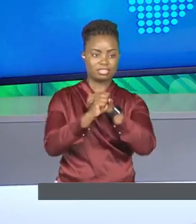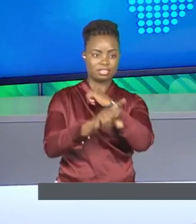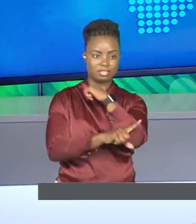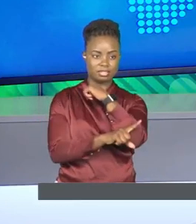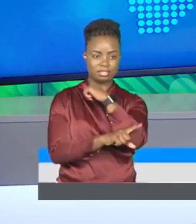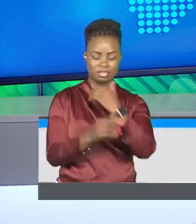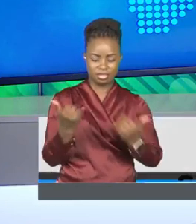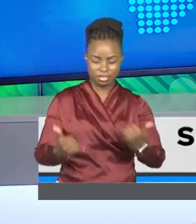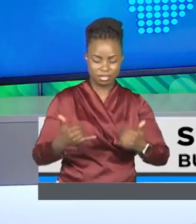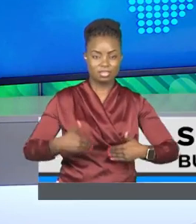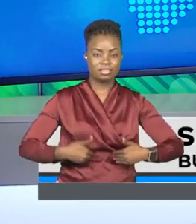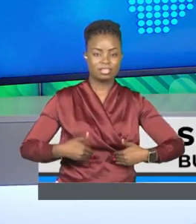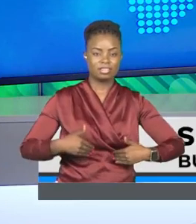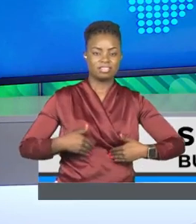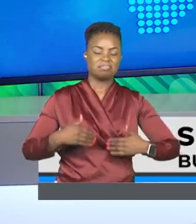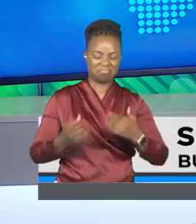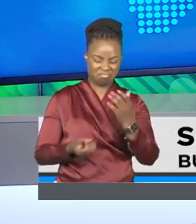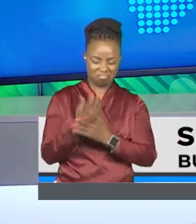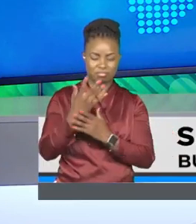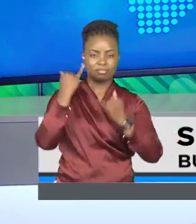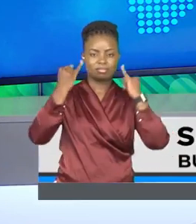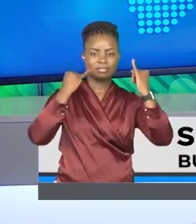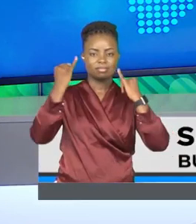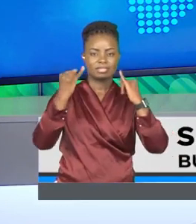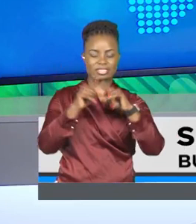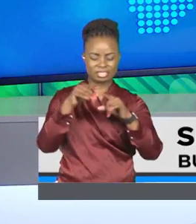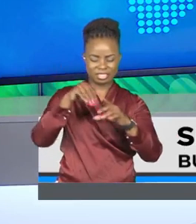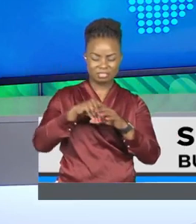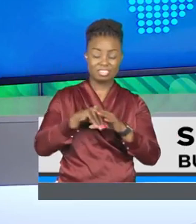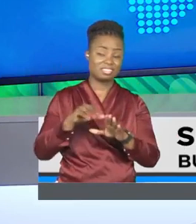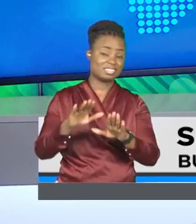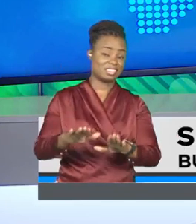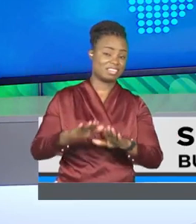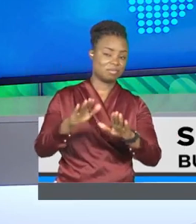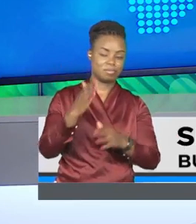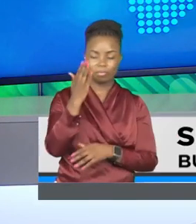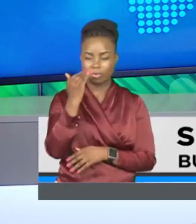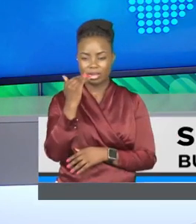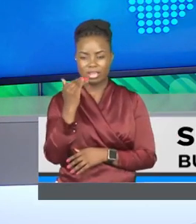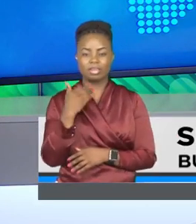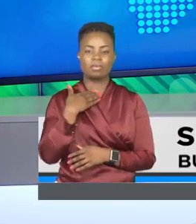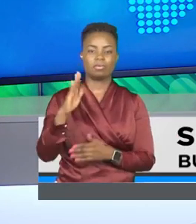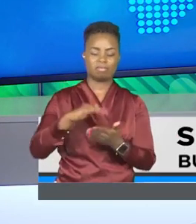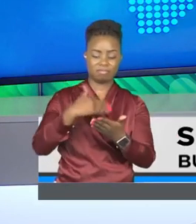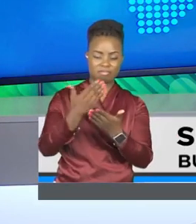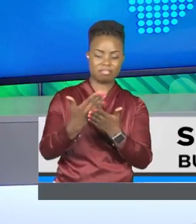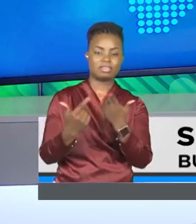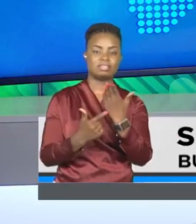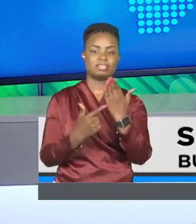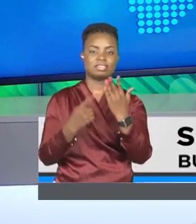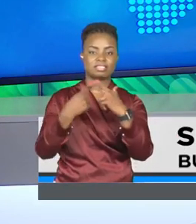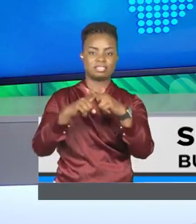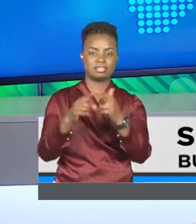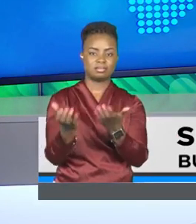young entrepreneurs are teeming with ideas, but investors remain cautious, especially when it comes to funding tech startups.